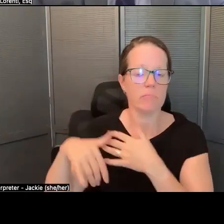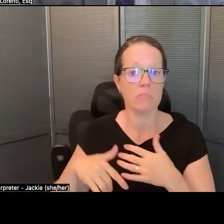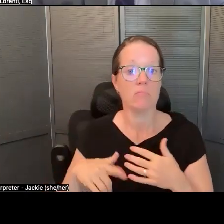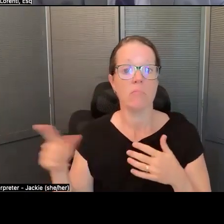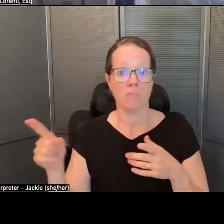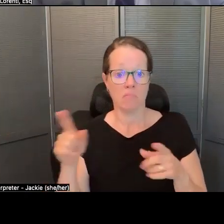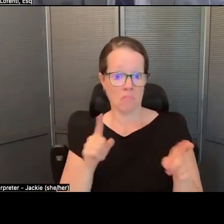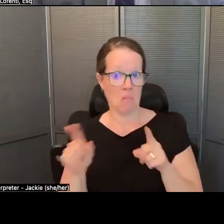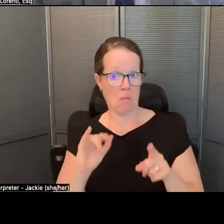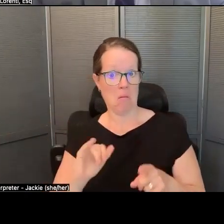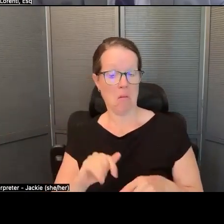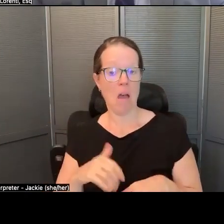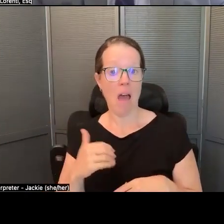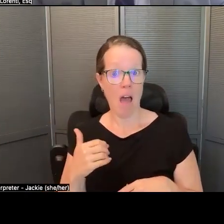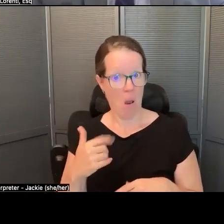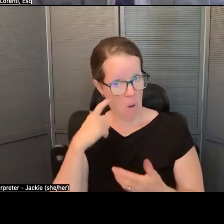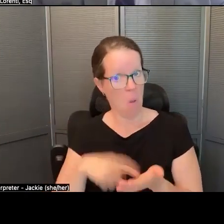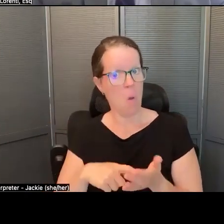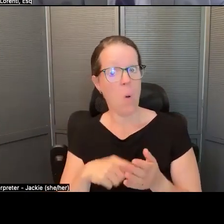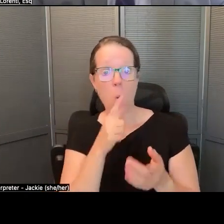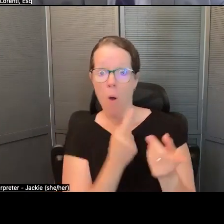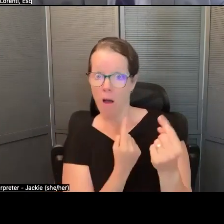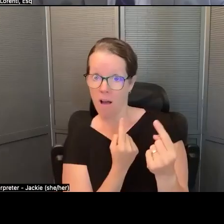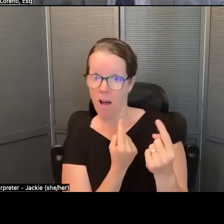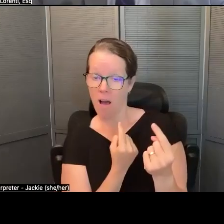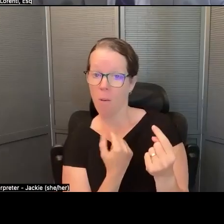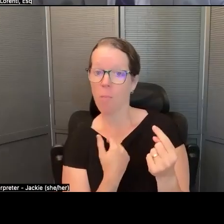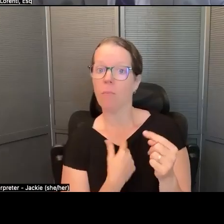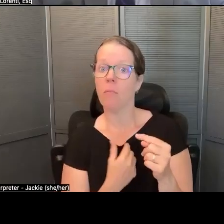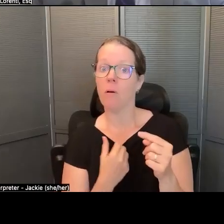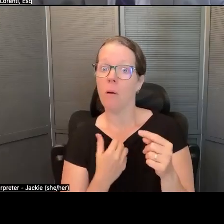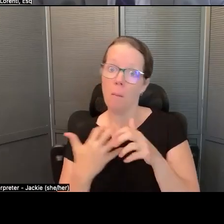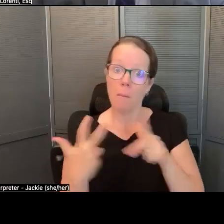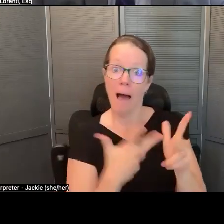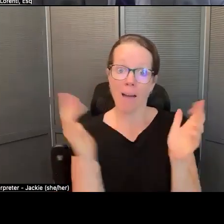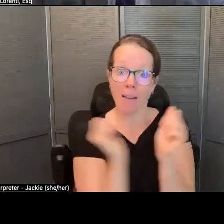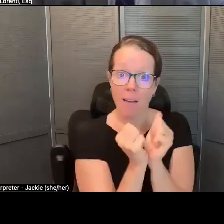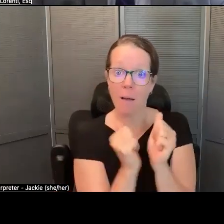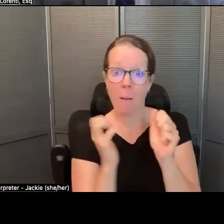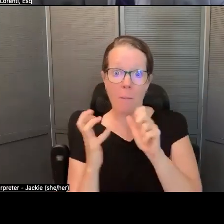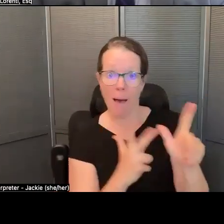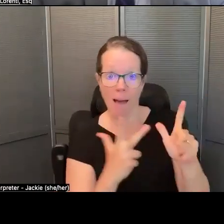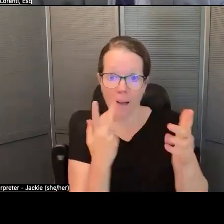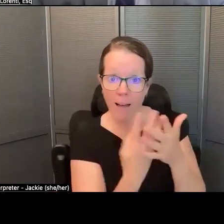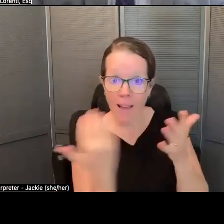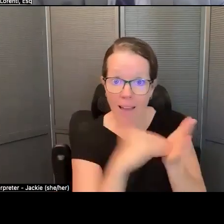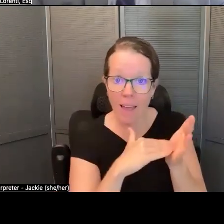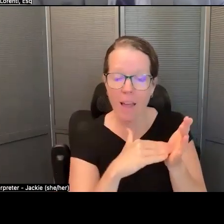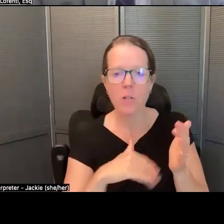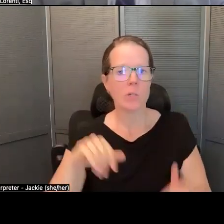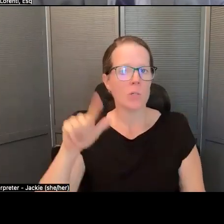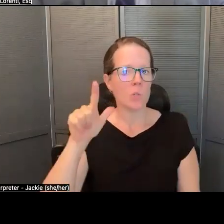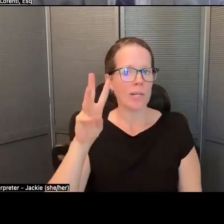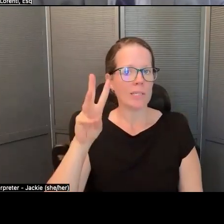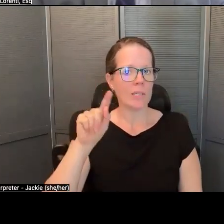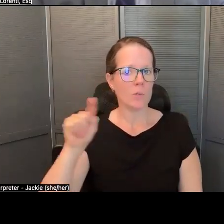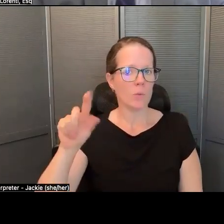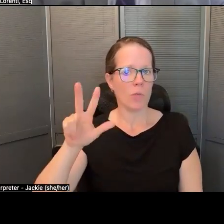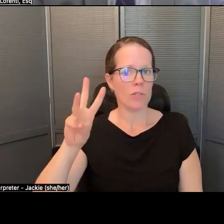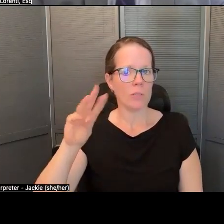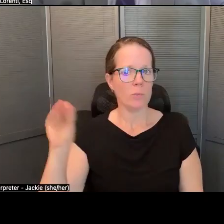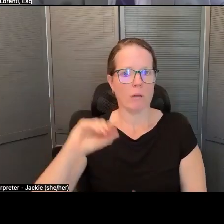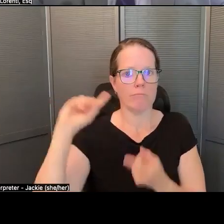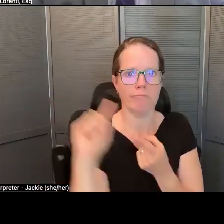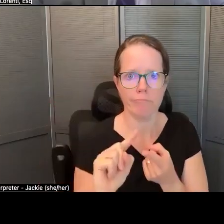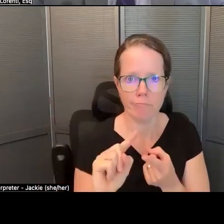to 36% lower recidivism rate with the group that was engaged at the Community Justice Support Center. The difference between